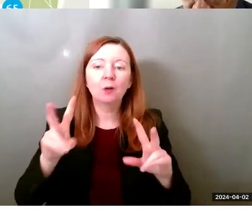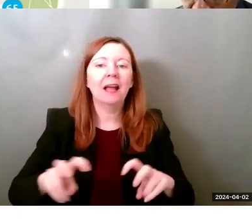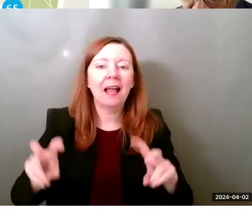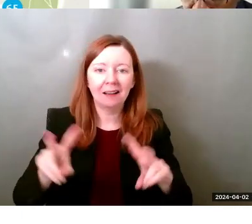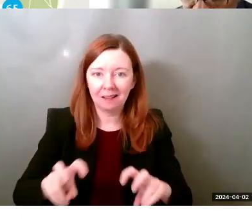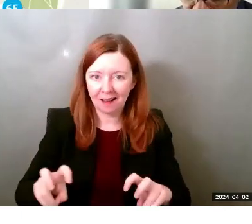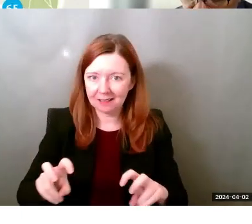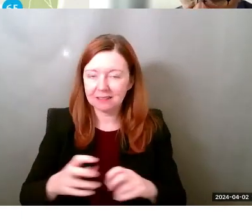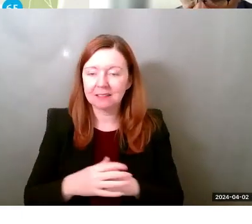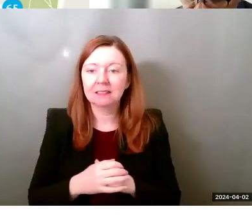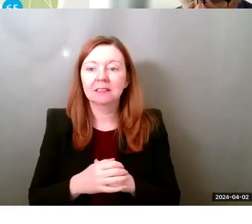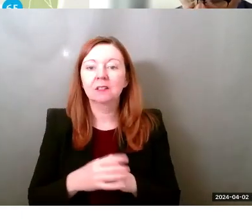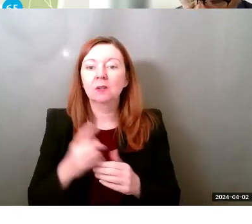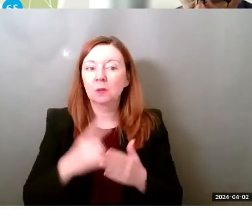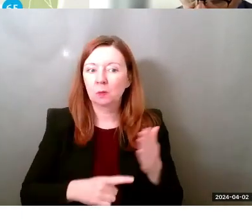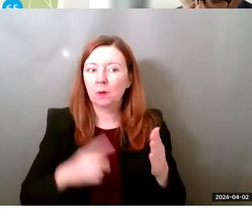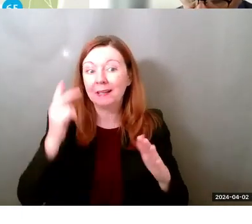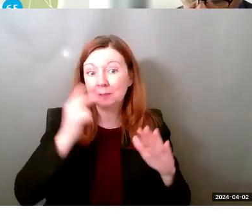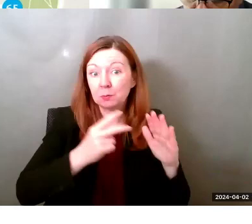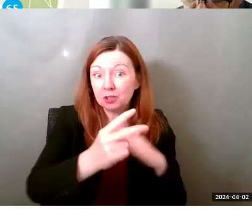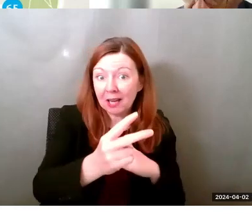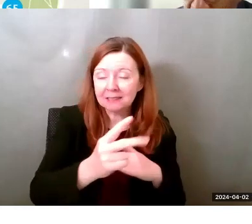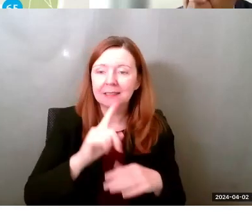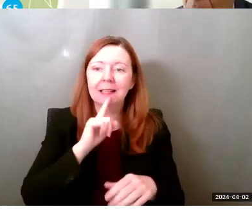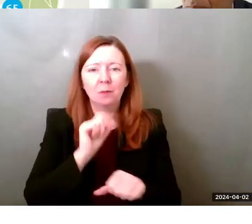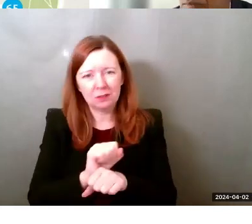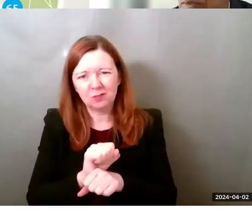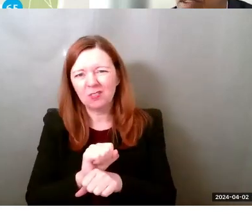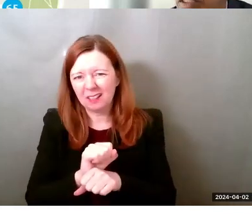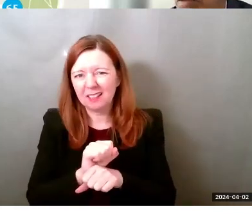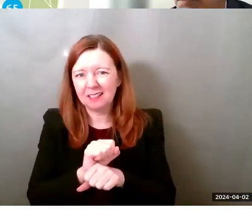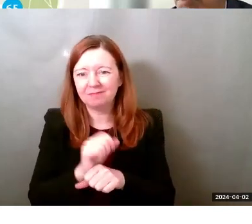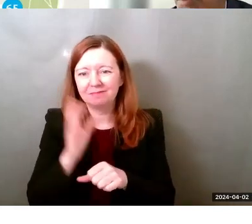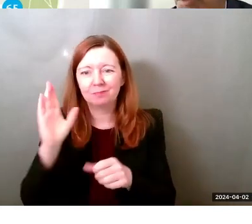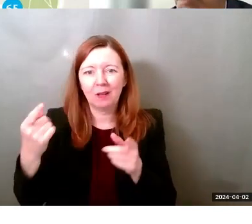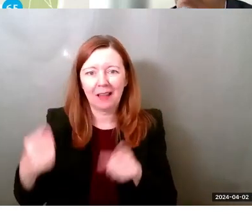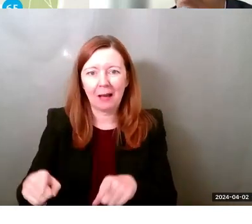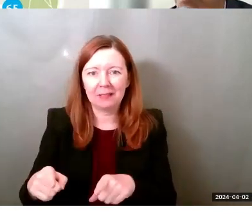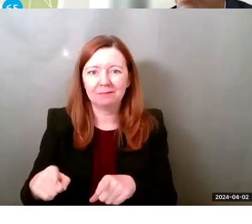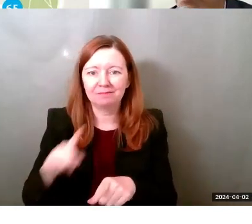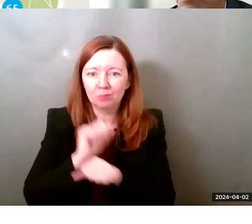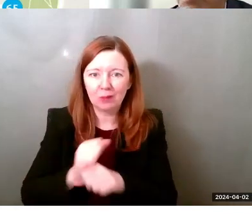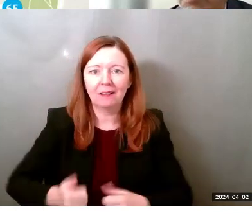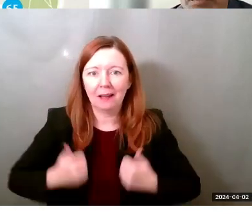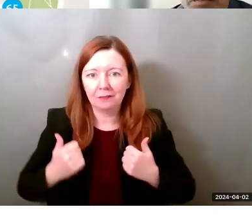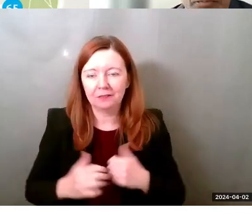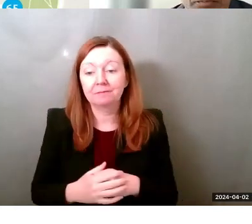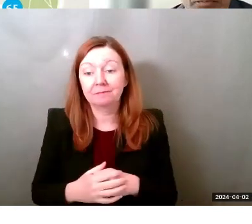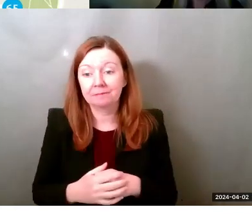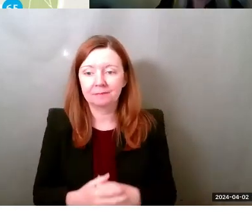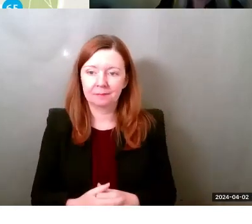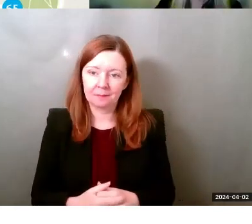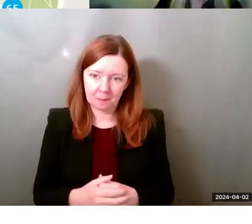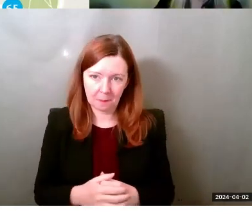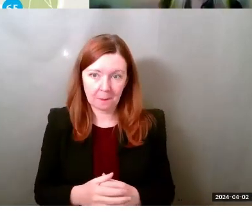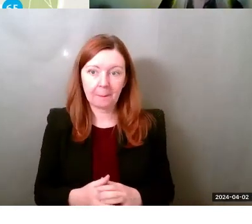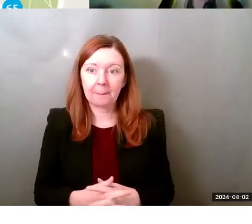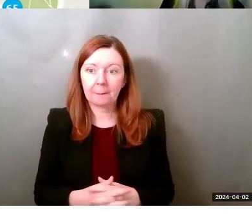analyze what is projected and what's going to happen in real life conditions? Thank you.